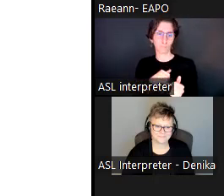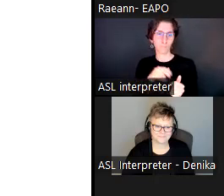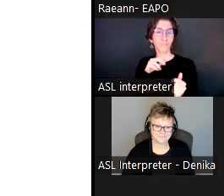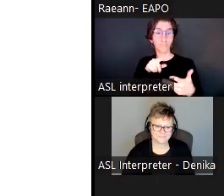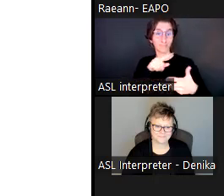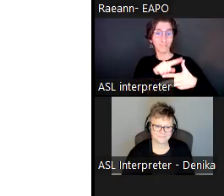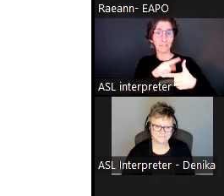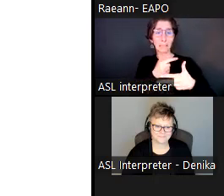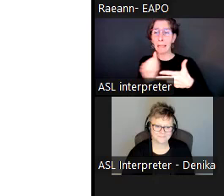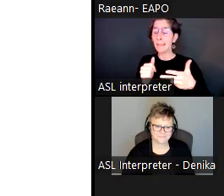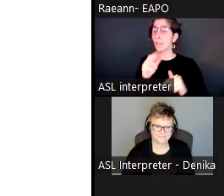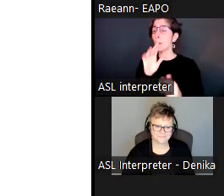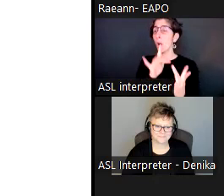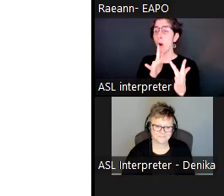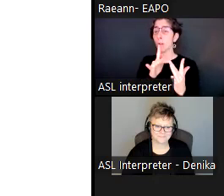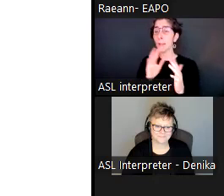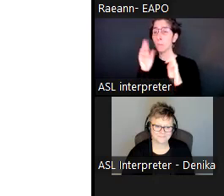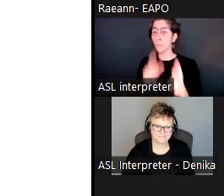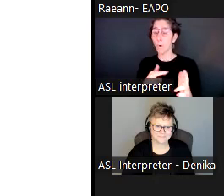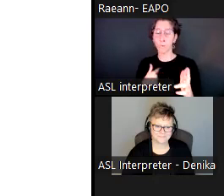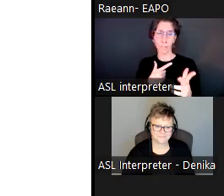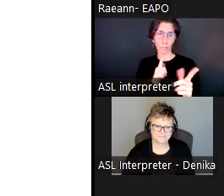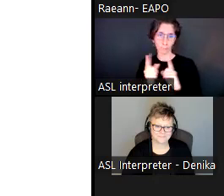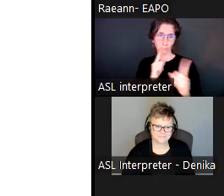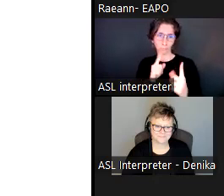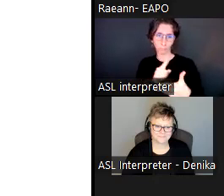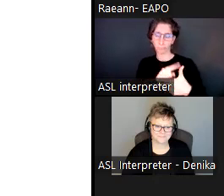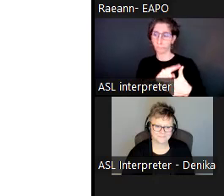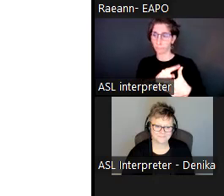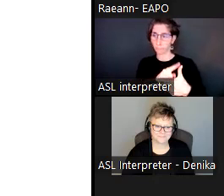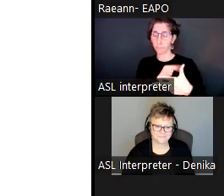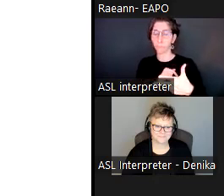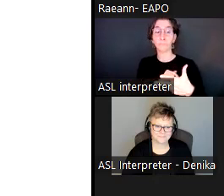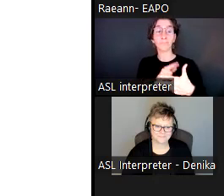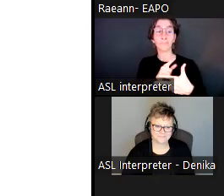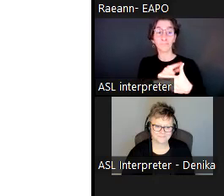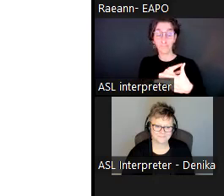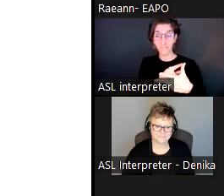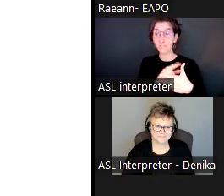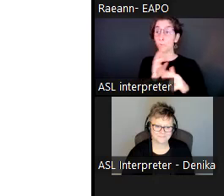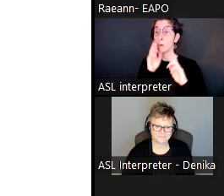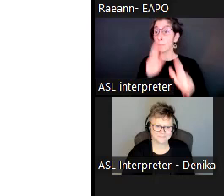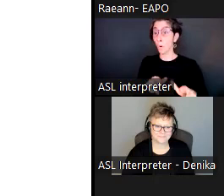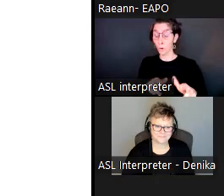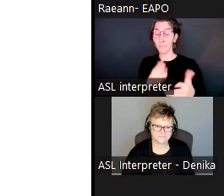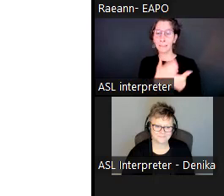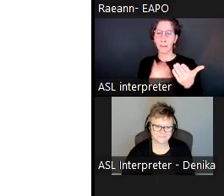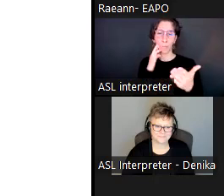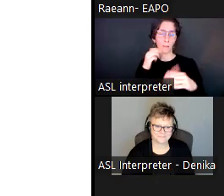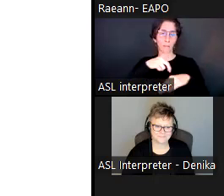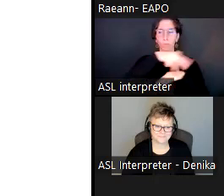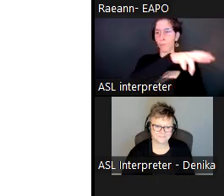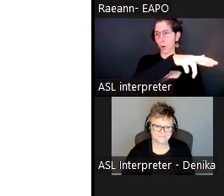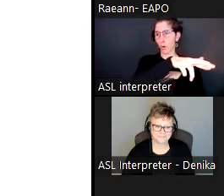the online reports. These reports can also be referred to our other units when they meet